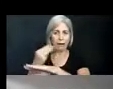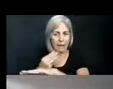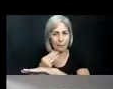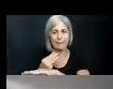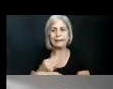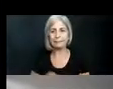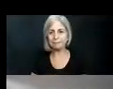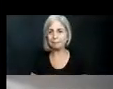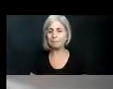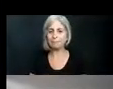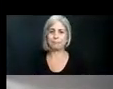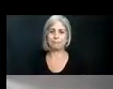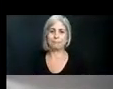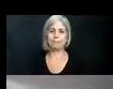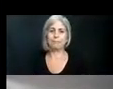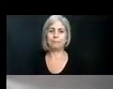area.